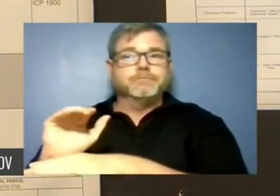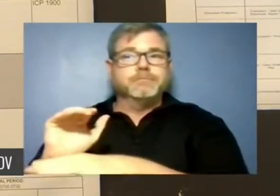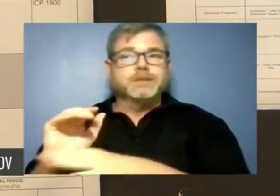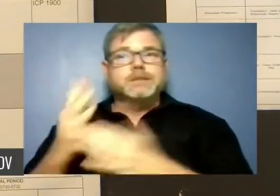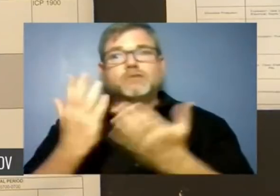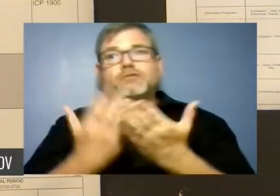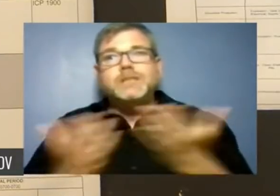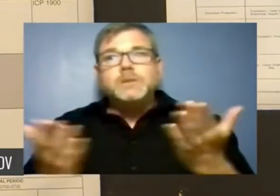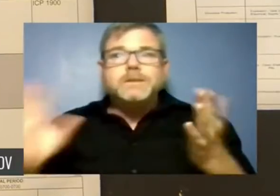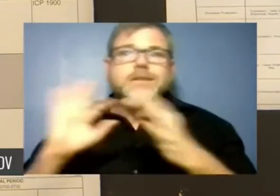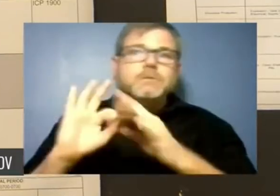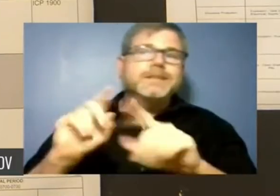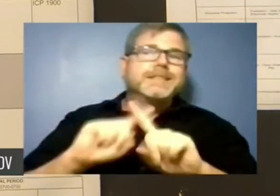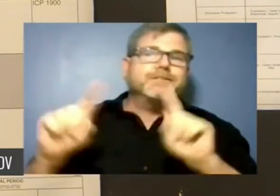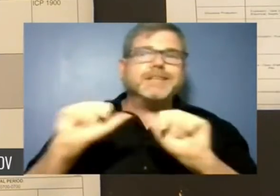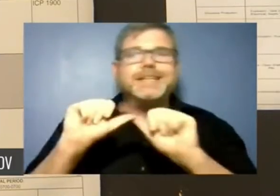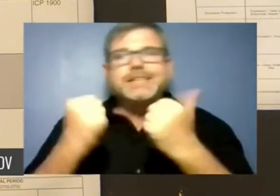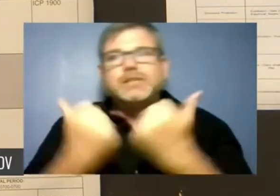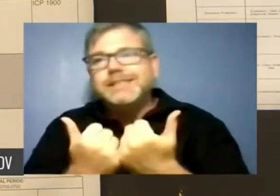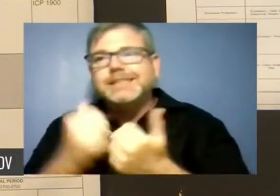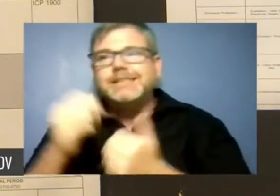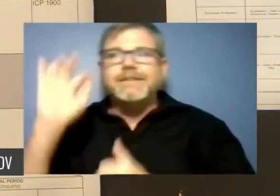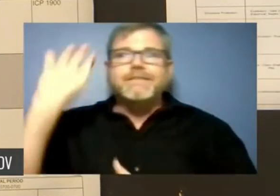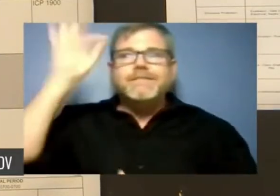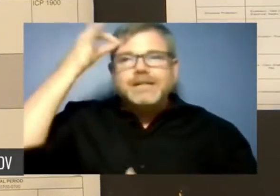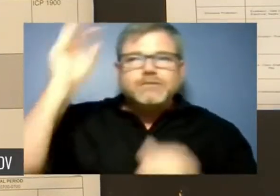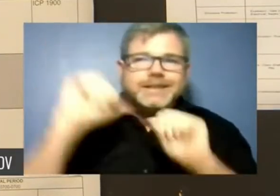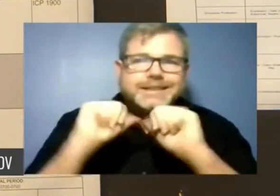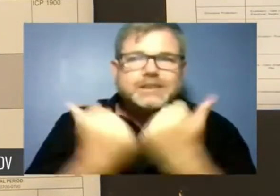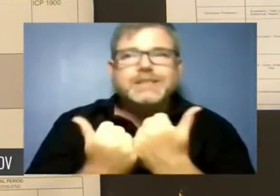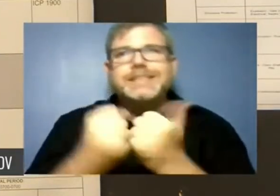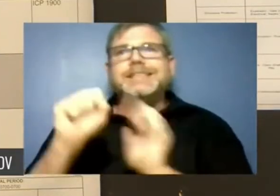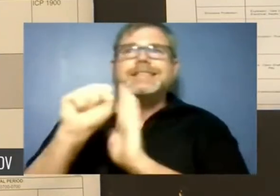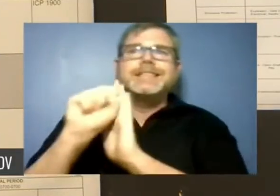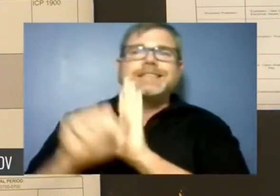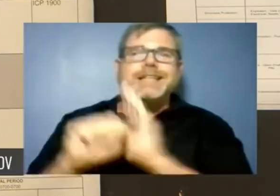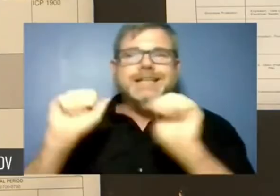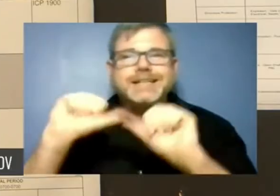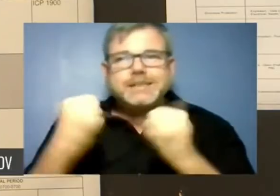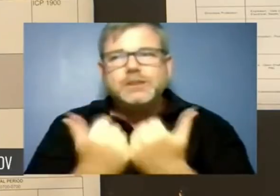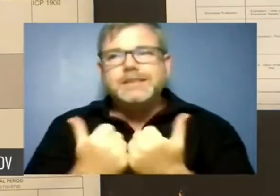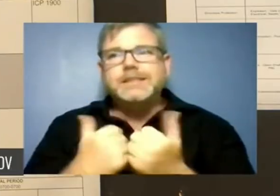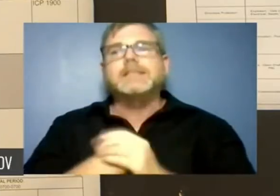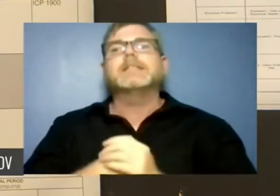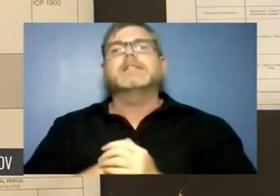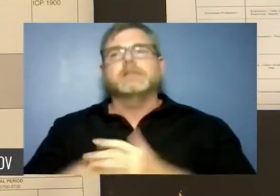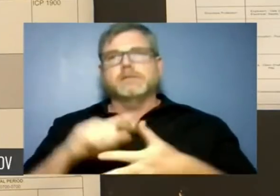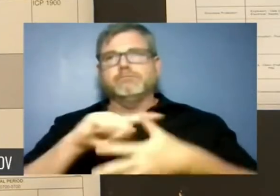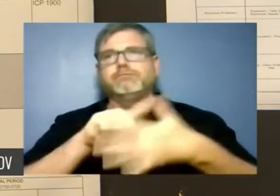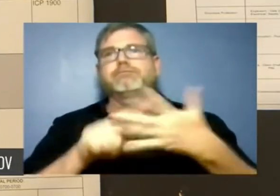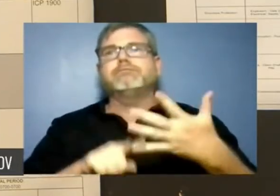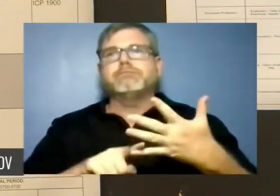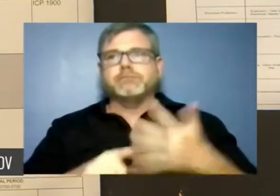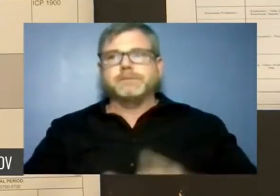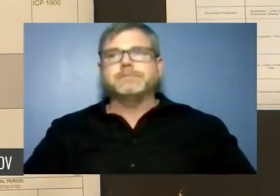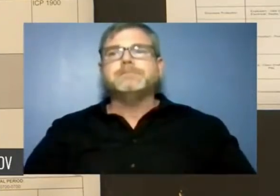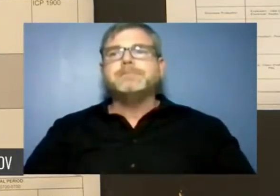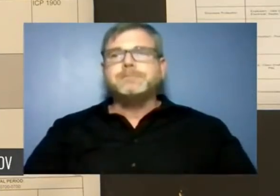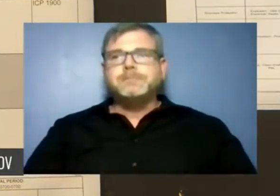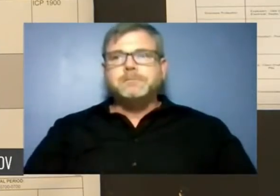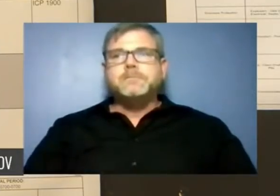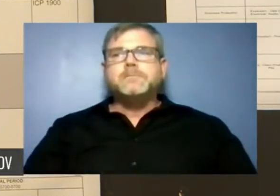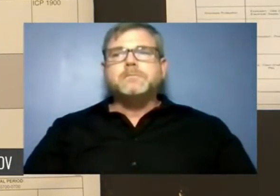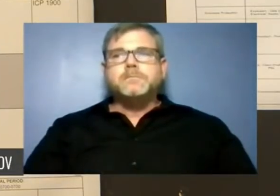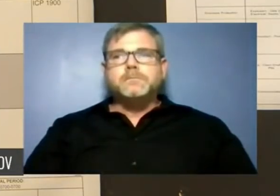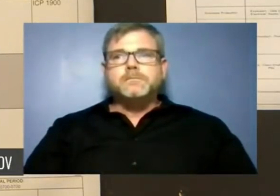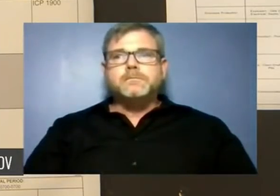So as a lot of folks in Canyon Dam, Greenville, and the surrounding areas know, we've reached out and we're trying to gather information, or we have